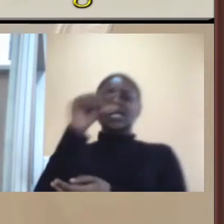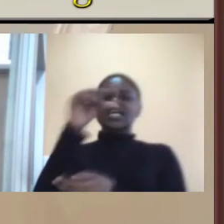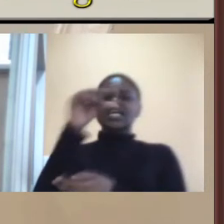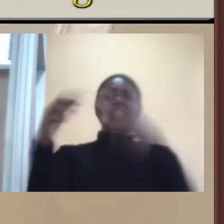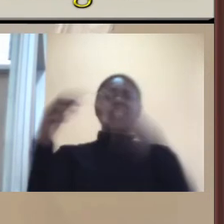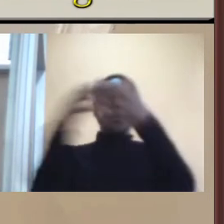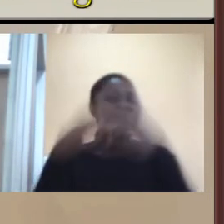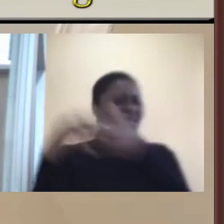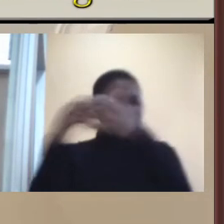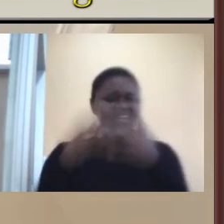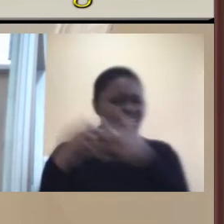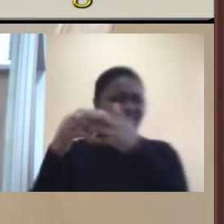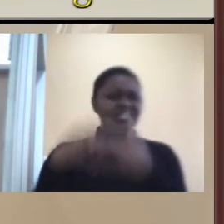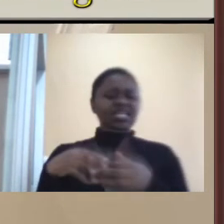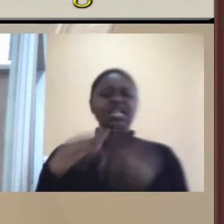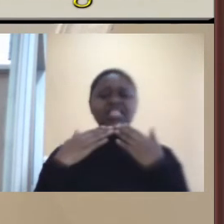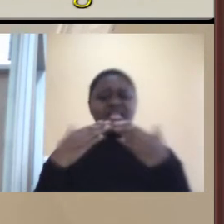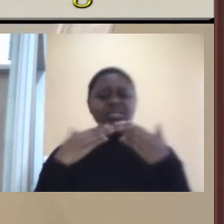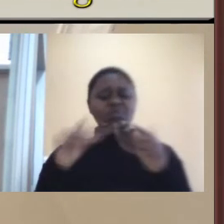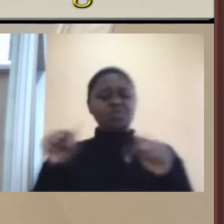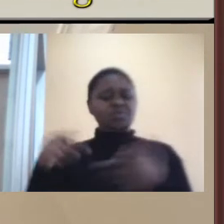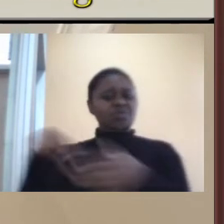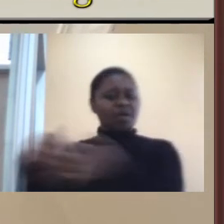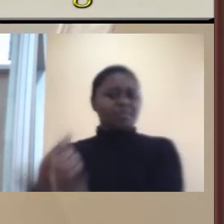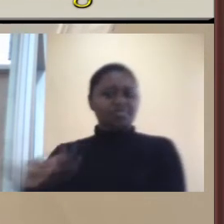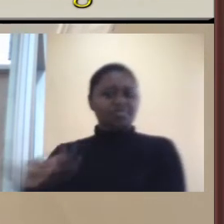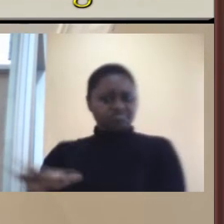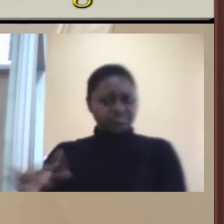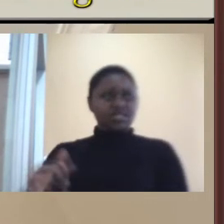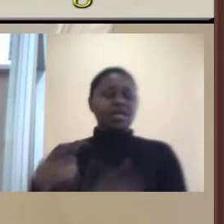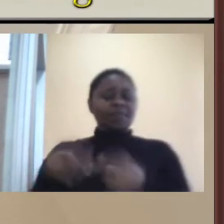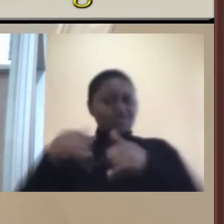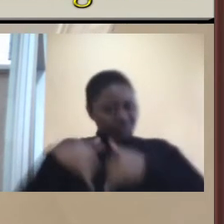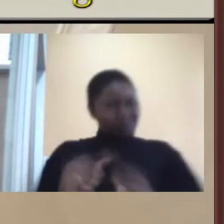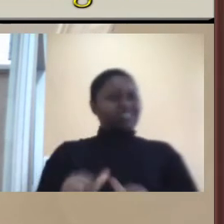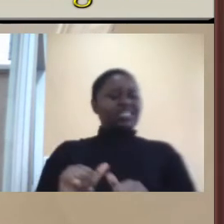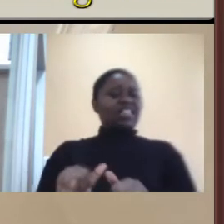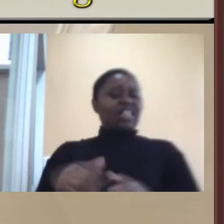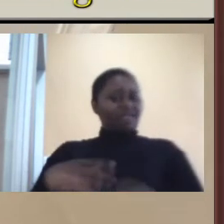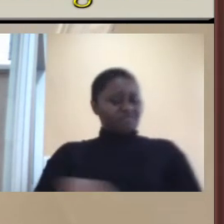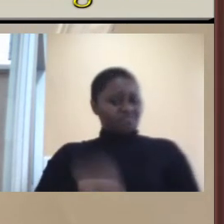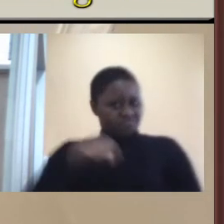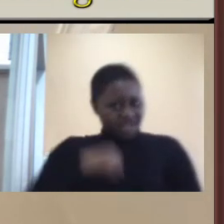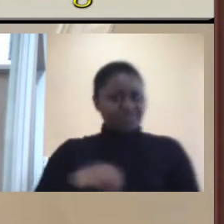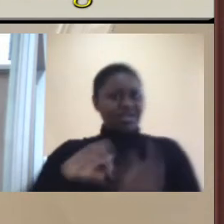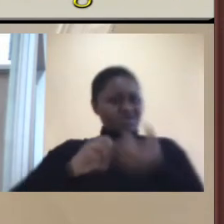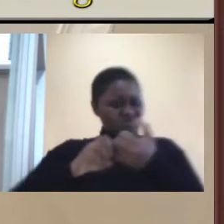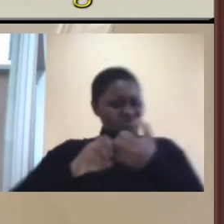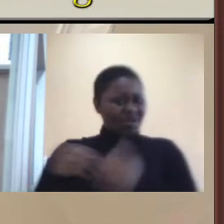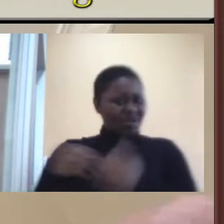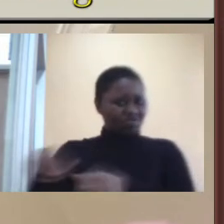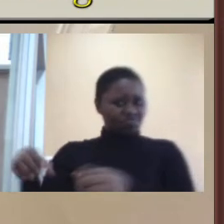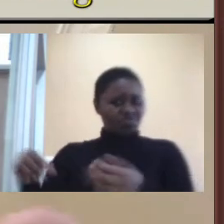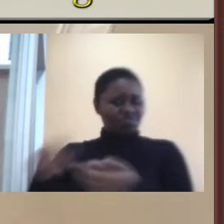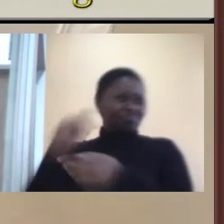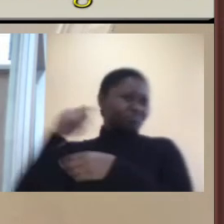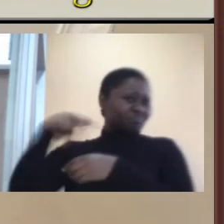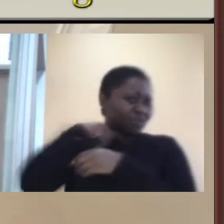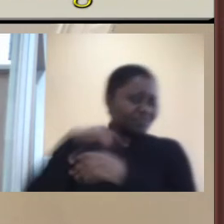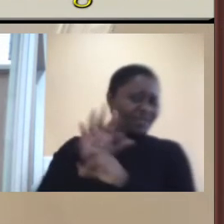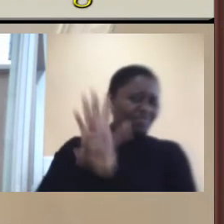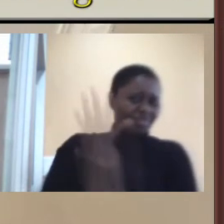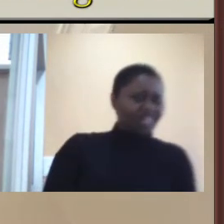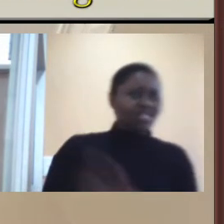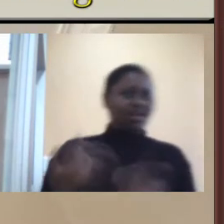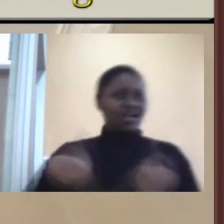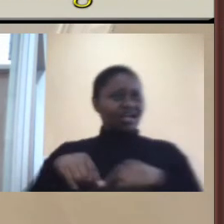is painful and must not take place. Yet you still have an audacity of trying to school us. Unfortunately, we can